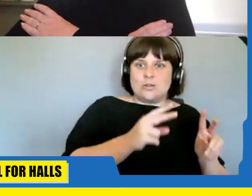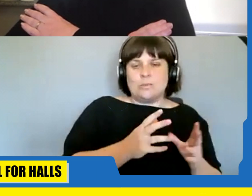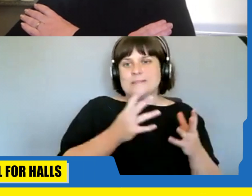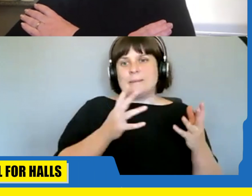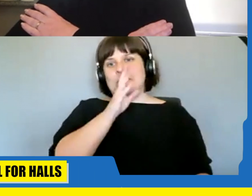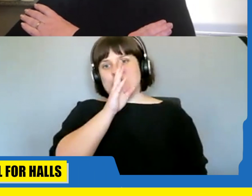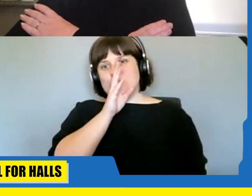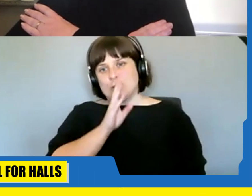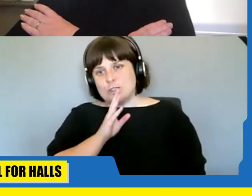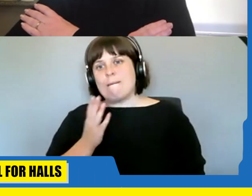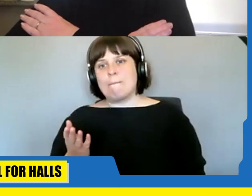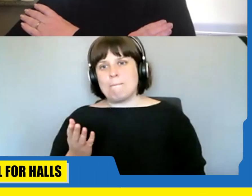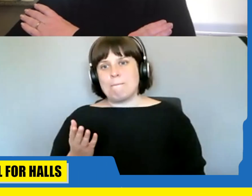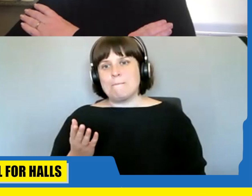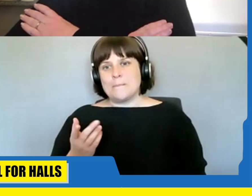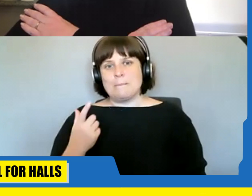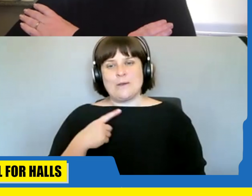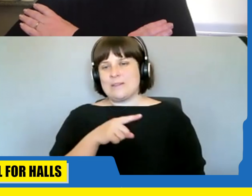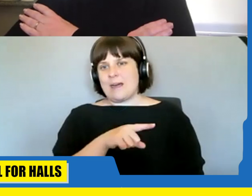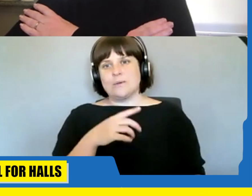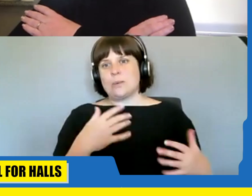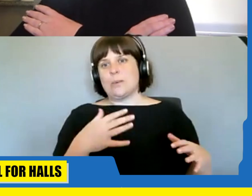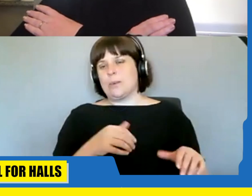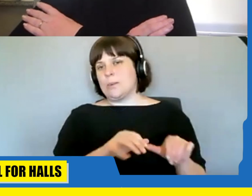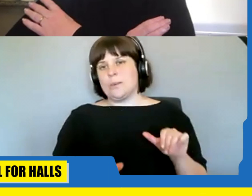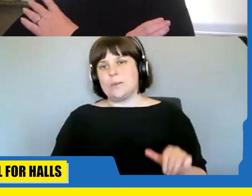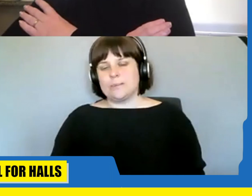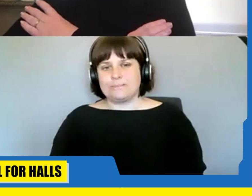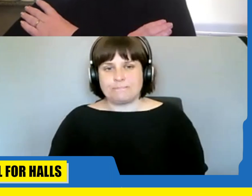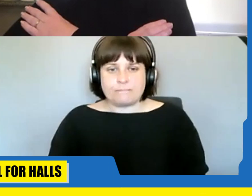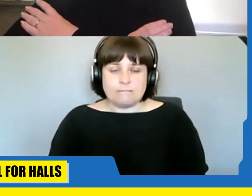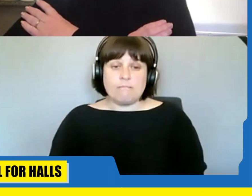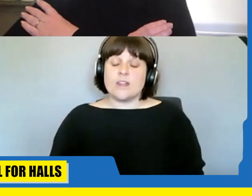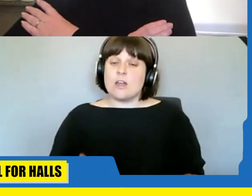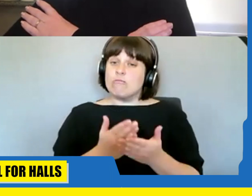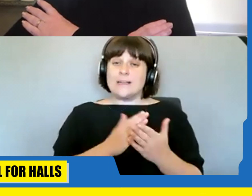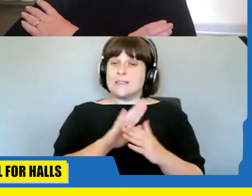because that's gold. And of course, it comes back to the risk,